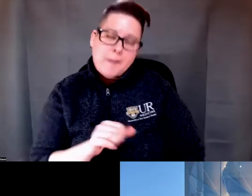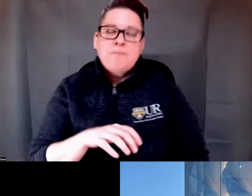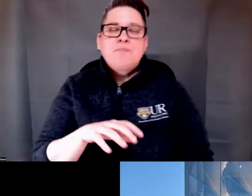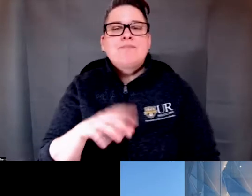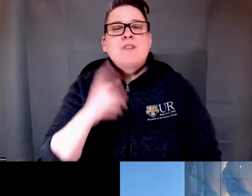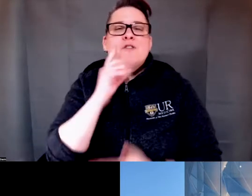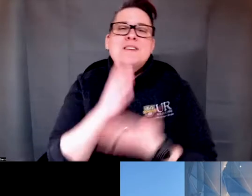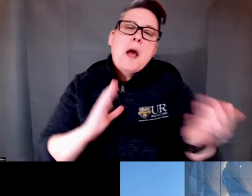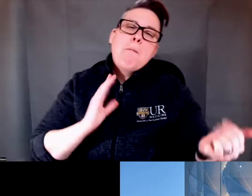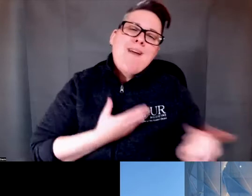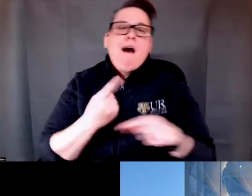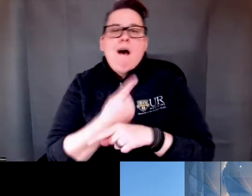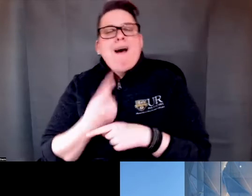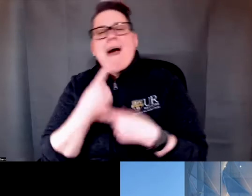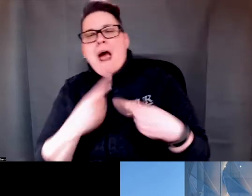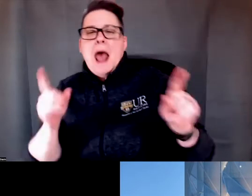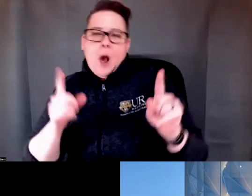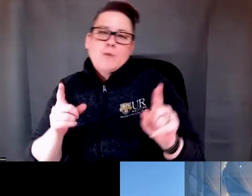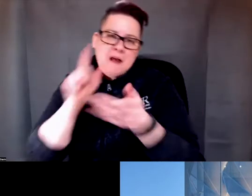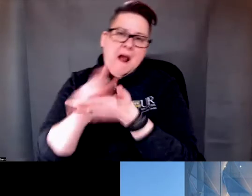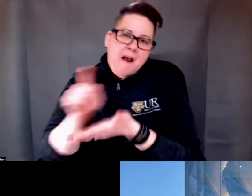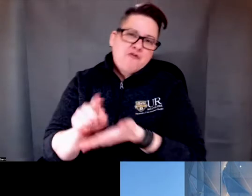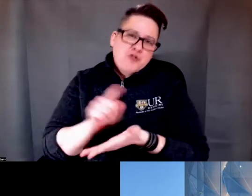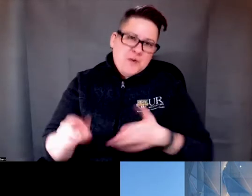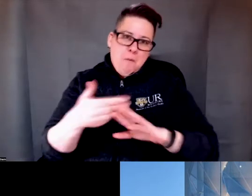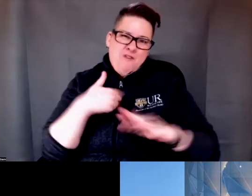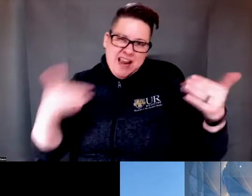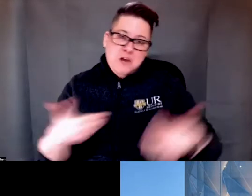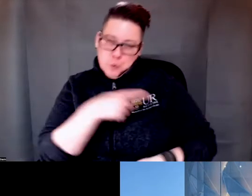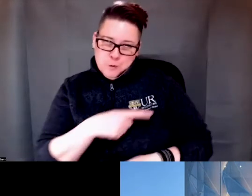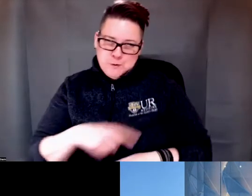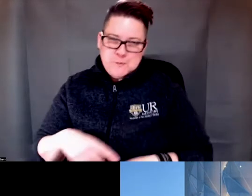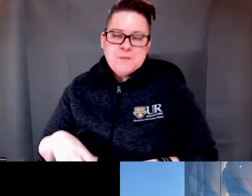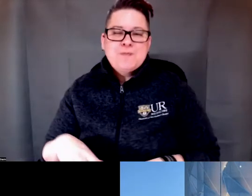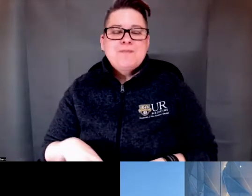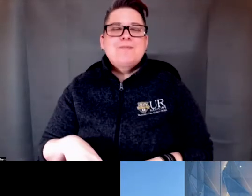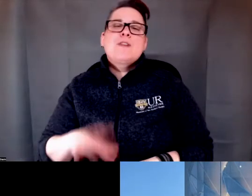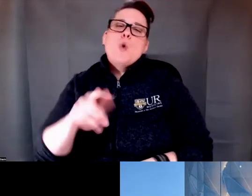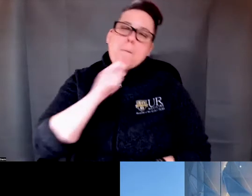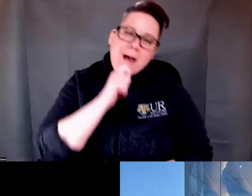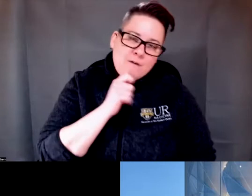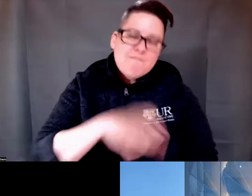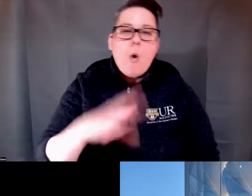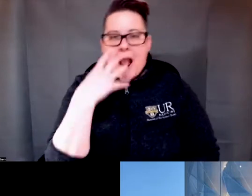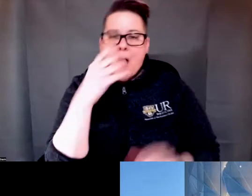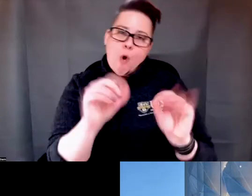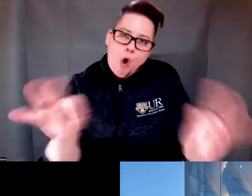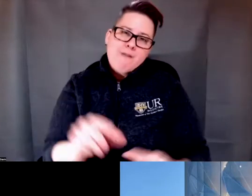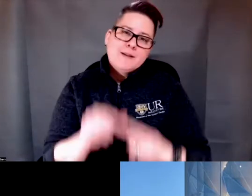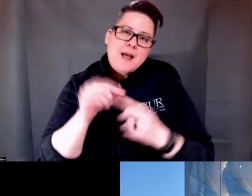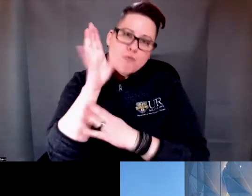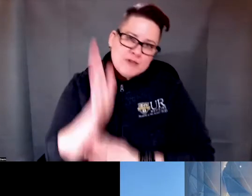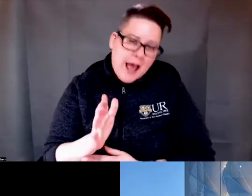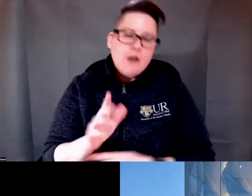to some of the housekeeping items before I introduce the speaker. Microphones and cameras are off except for the